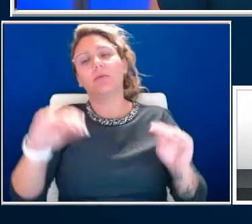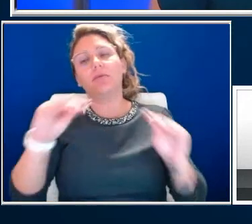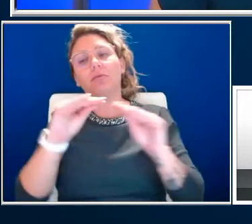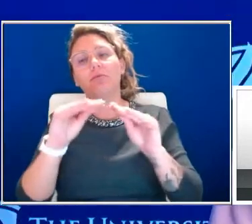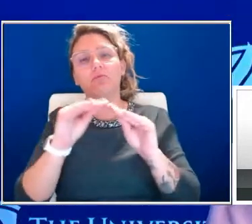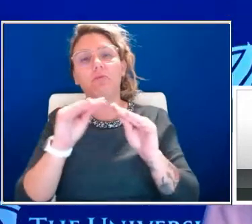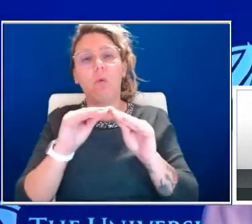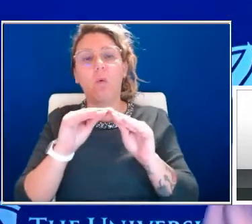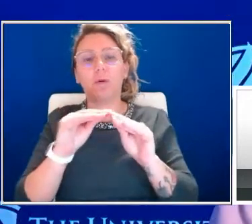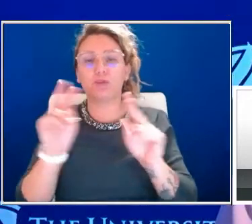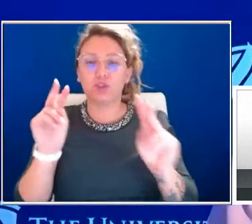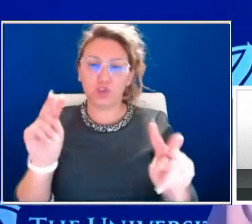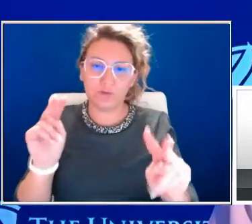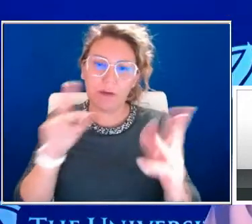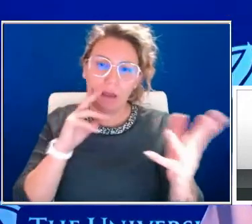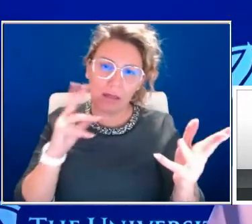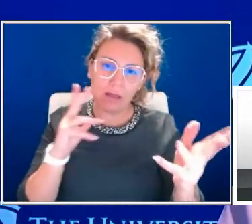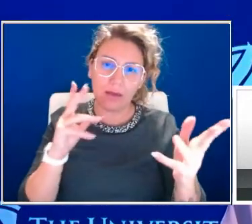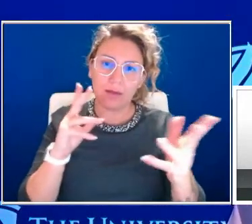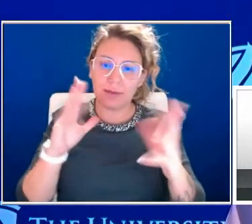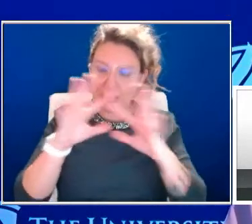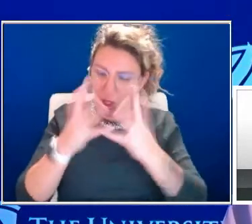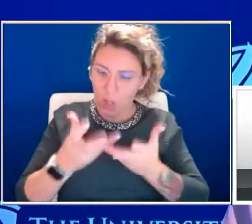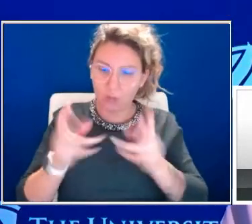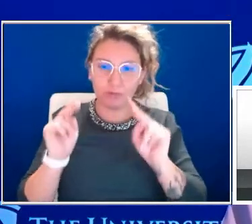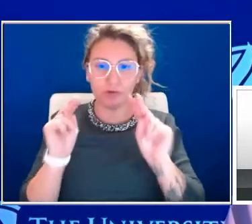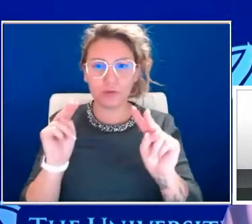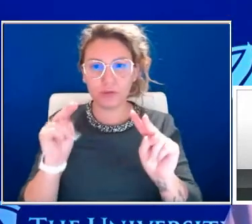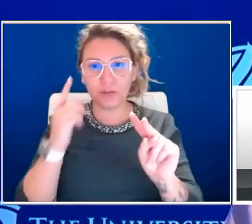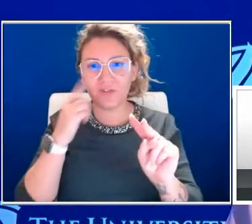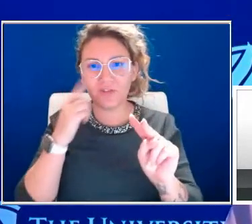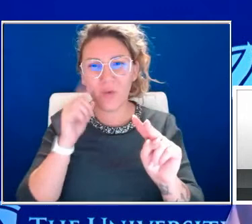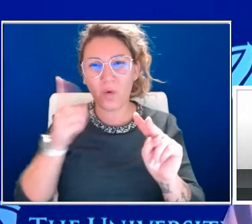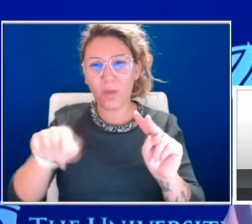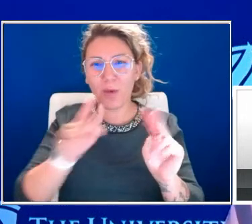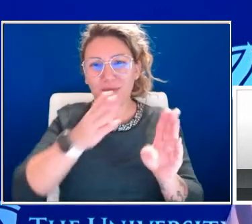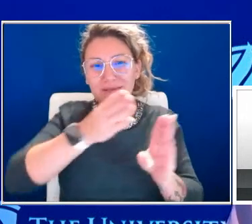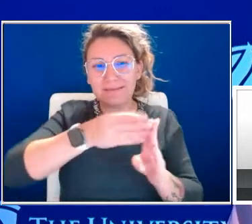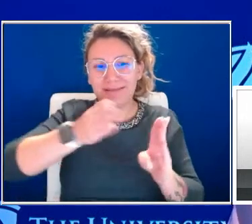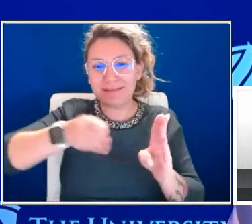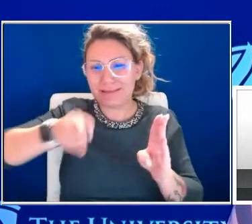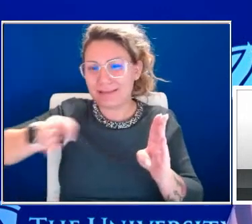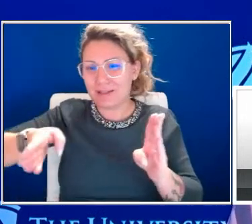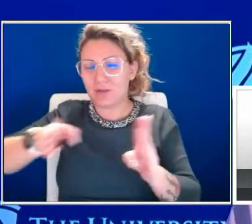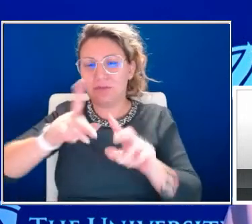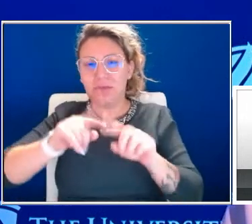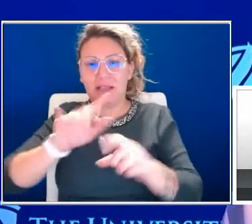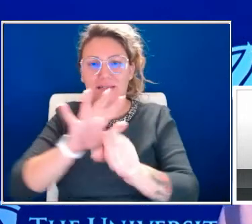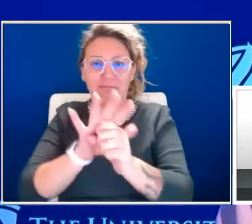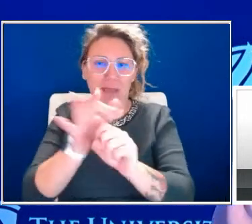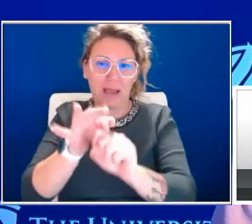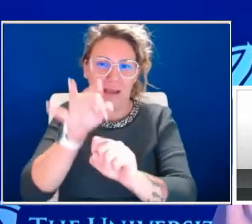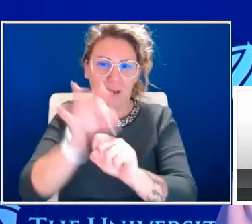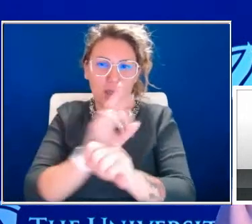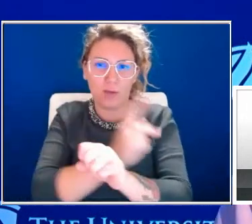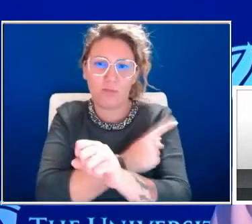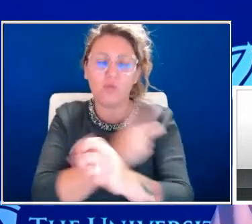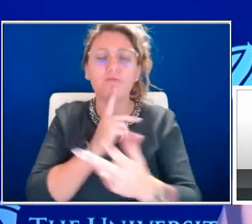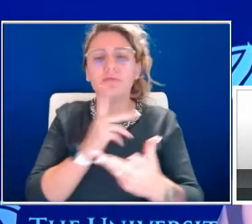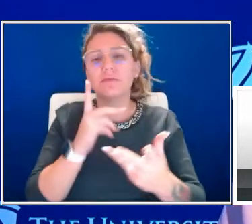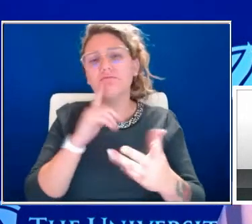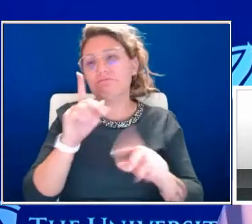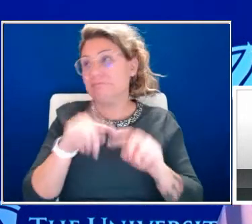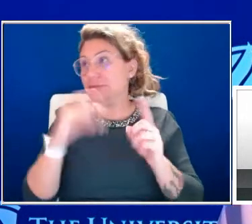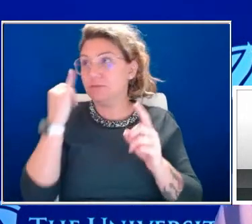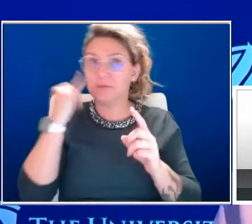surveillance for the sequences. A lot of these sequences we're really basing on the spike protein, and I can imagine it is very difficult for